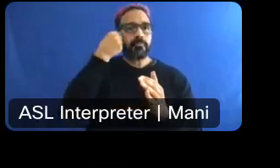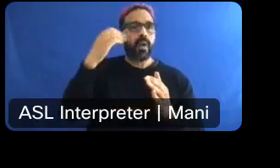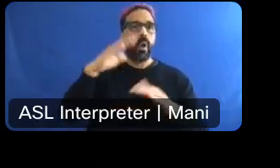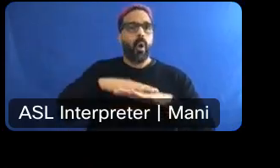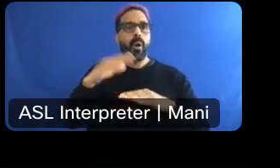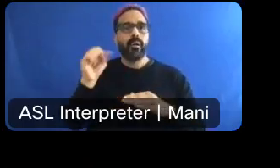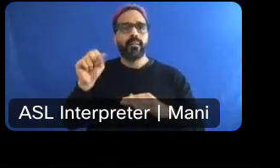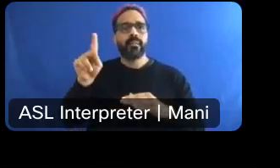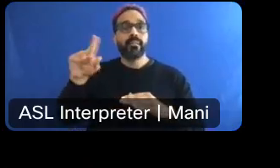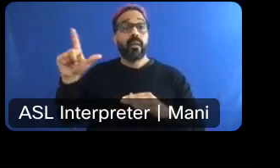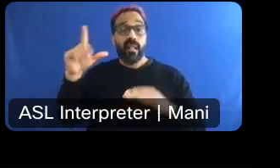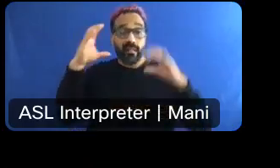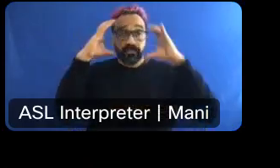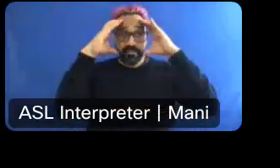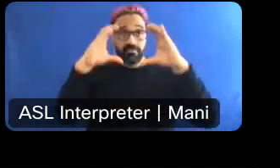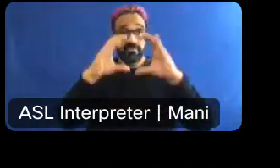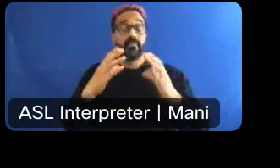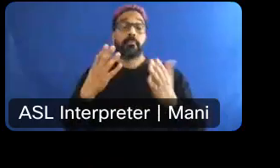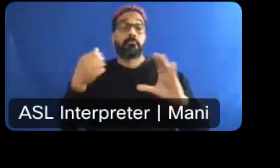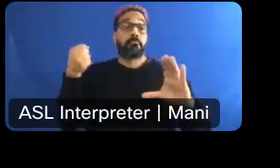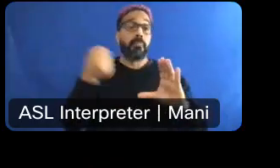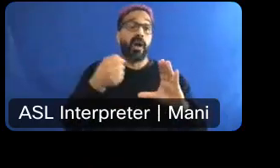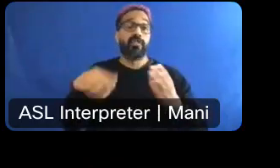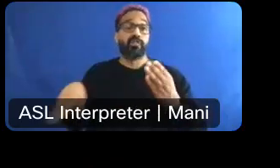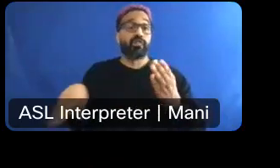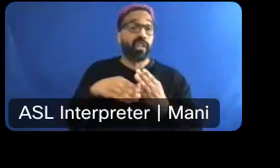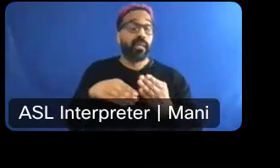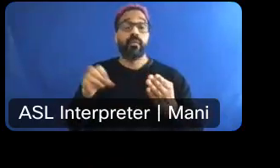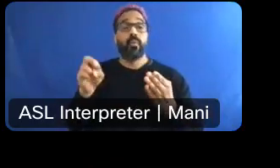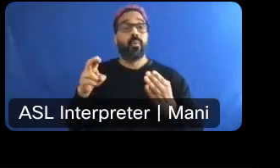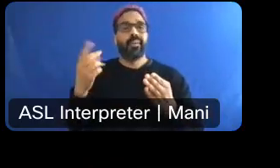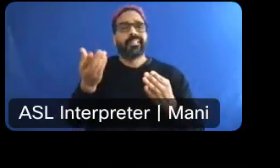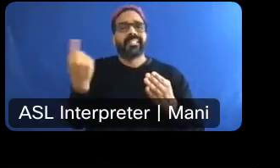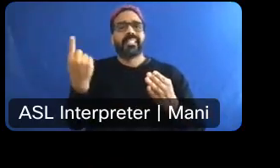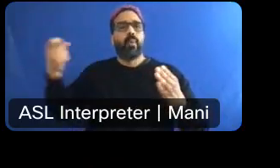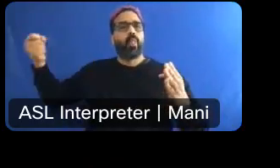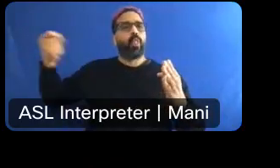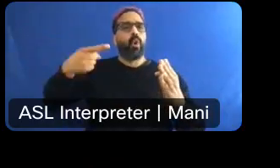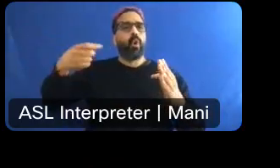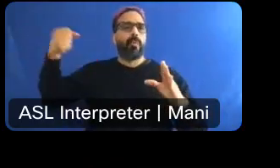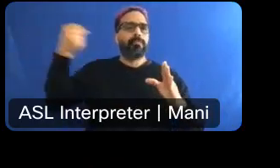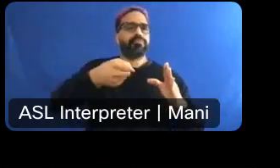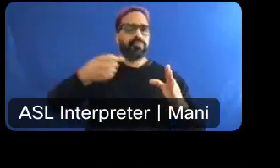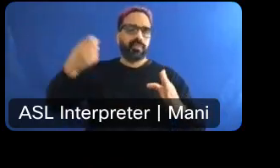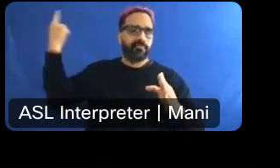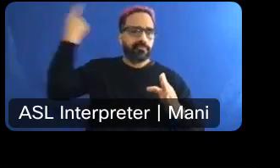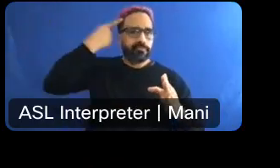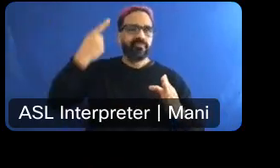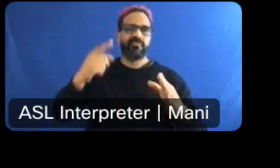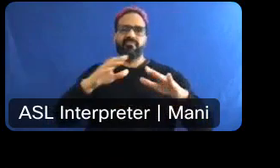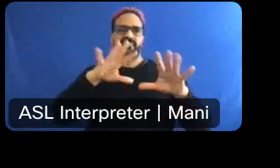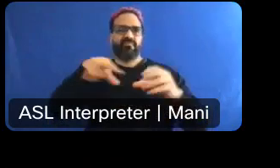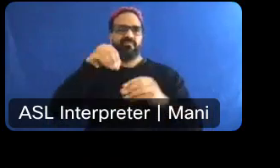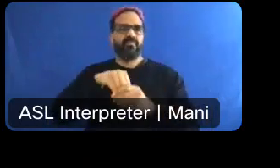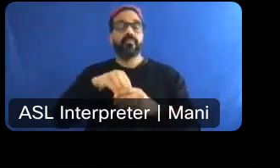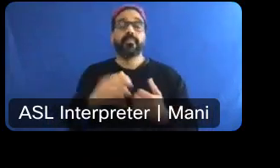not limited to, punching, kicking, or objects or blunt force to the head. In the context of